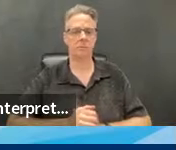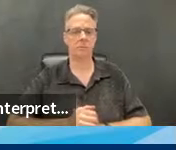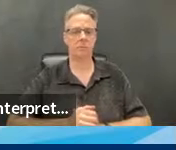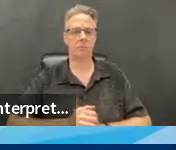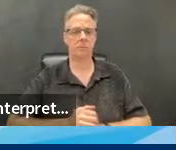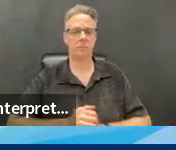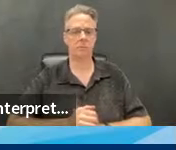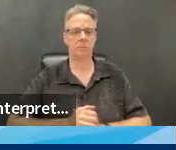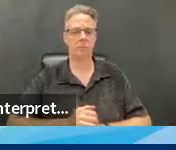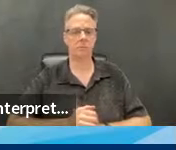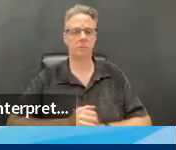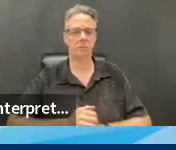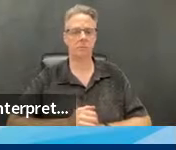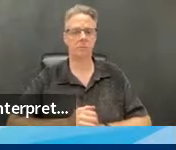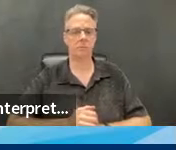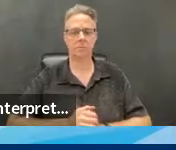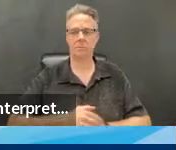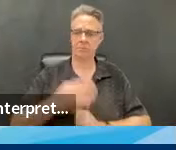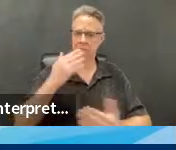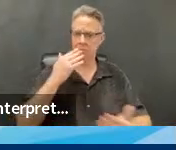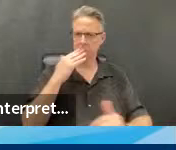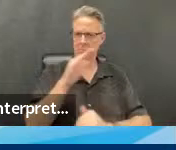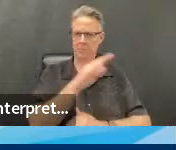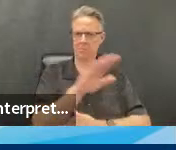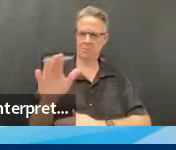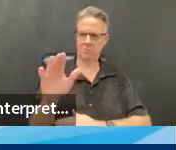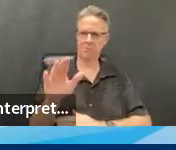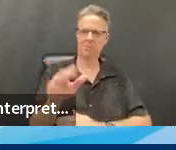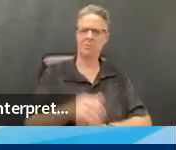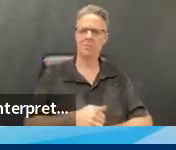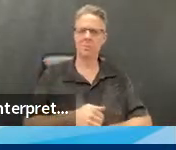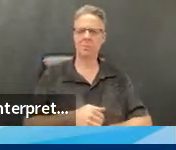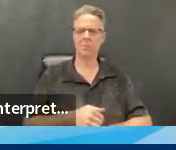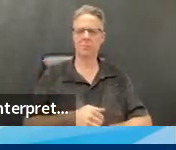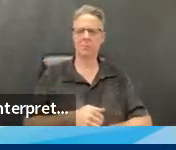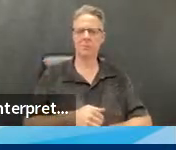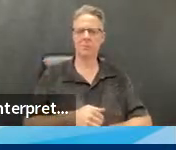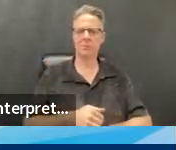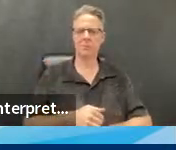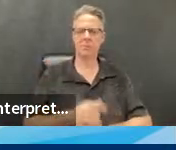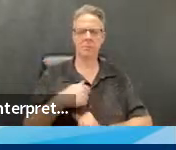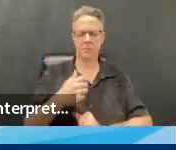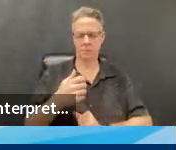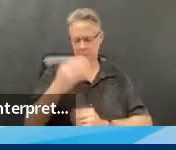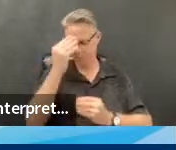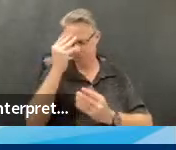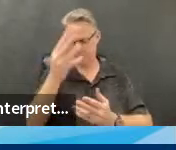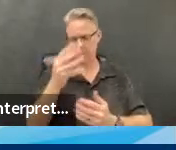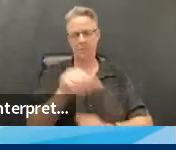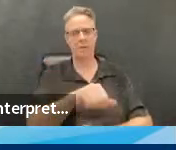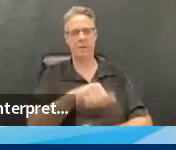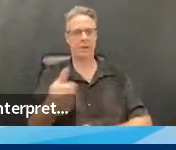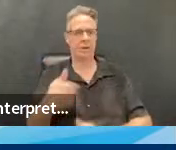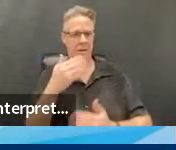All right, well, good afternoon, everyone. I want to say another thank you to